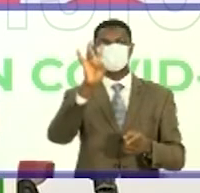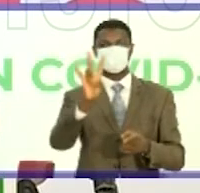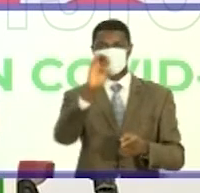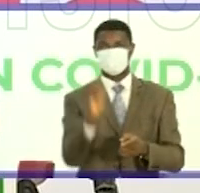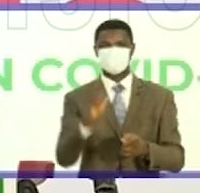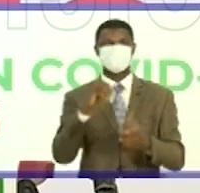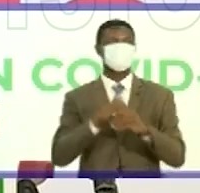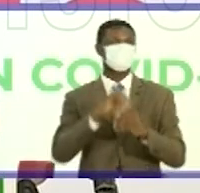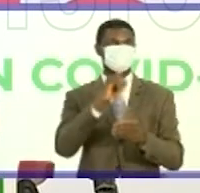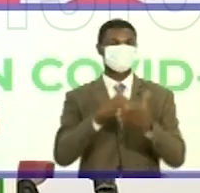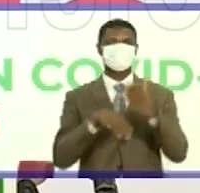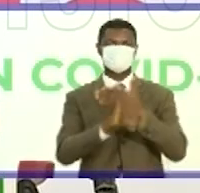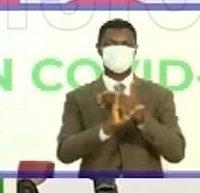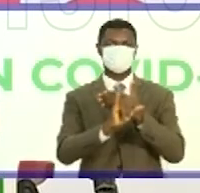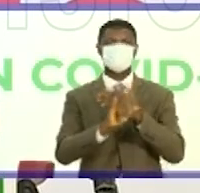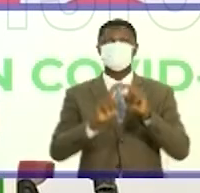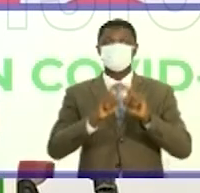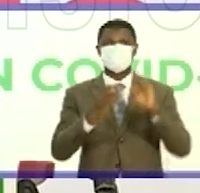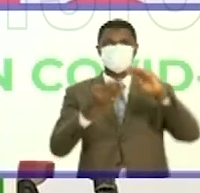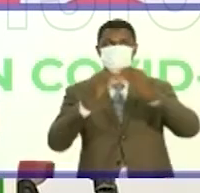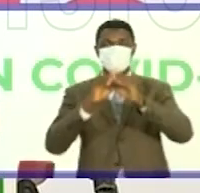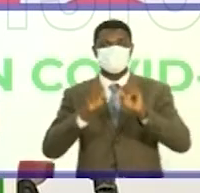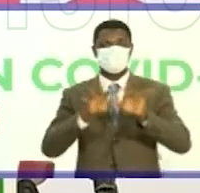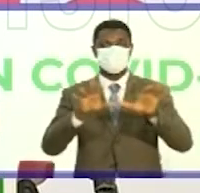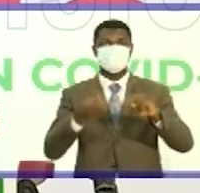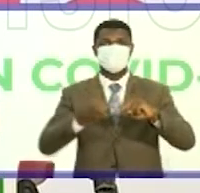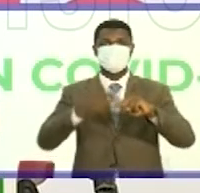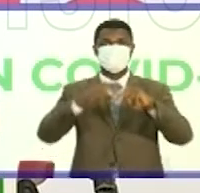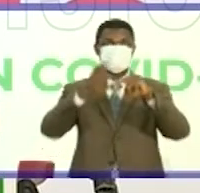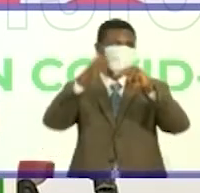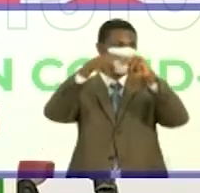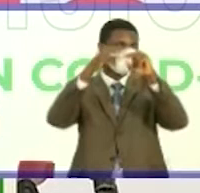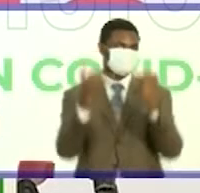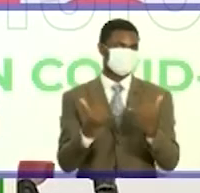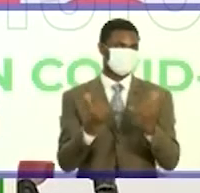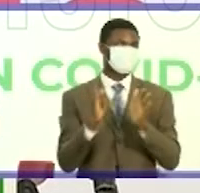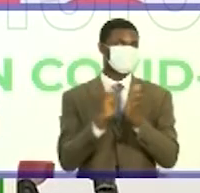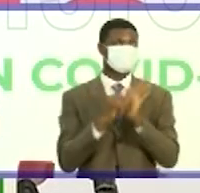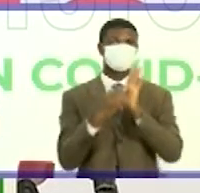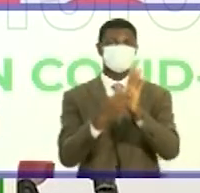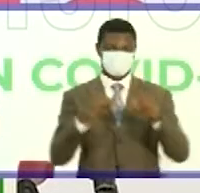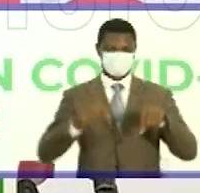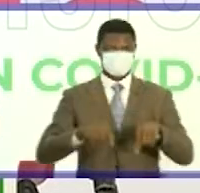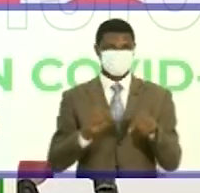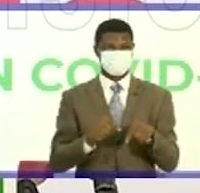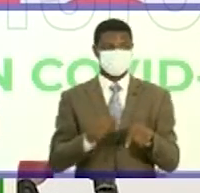Community transmission is increasing, as reflected in the fact that as of today,